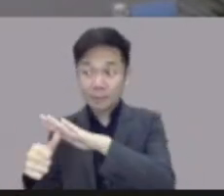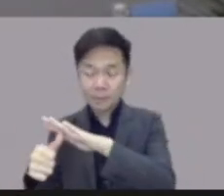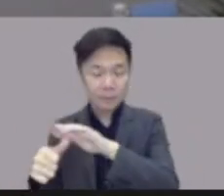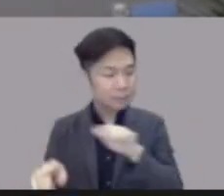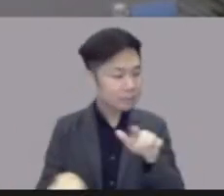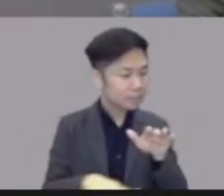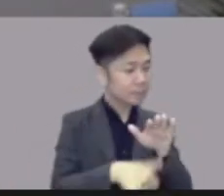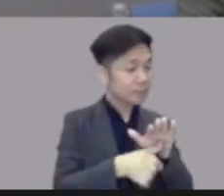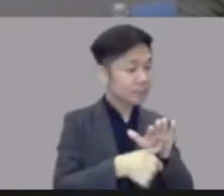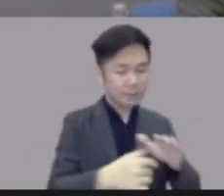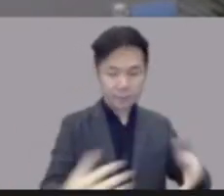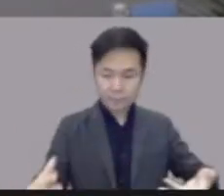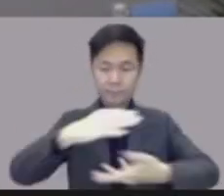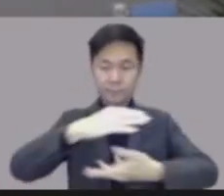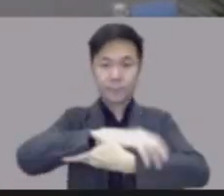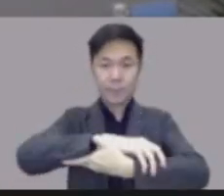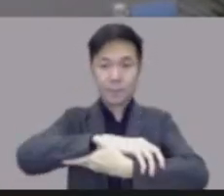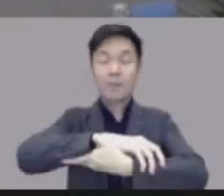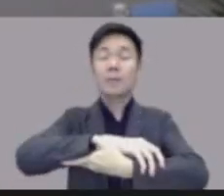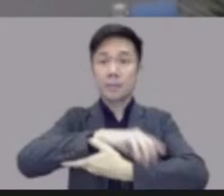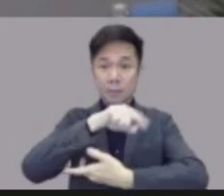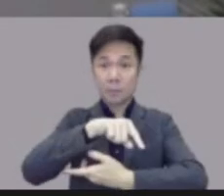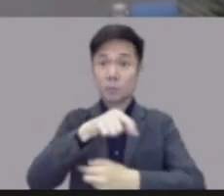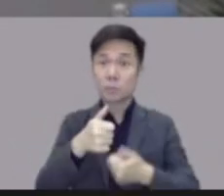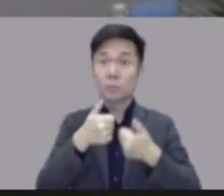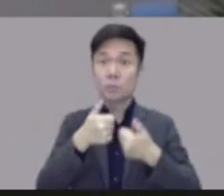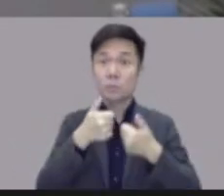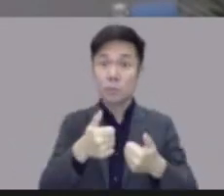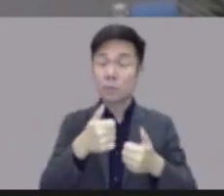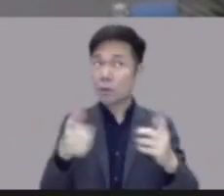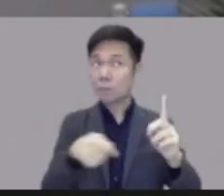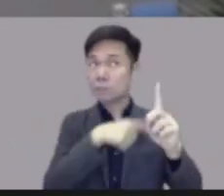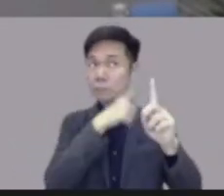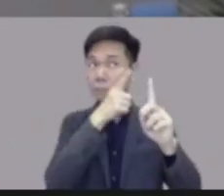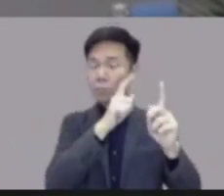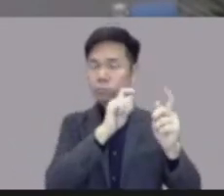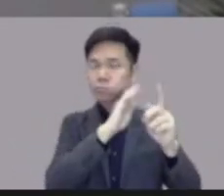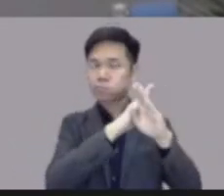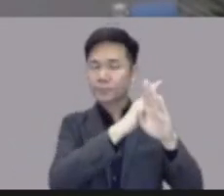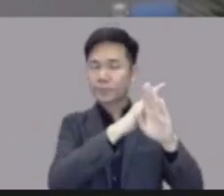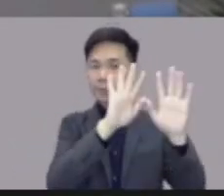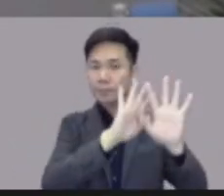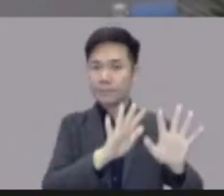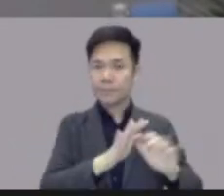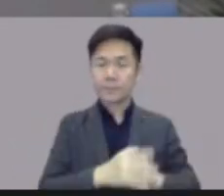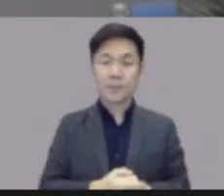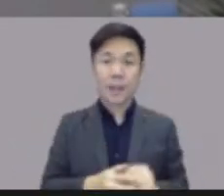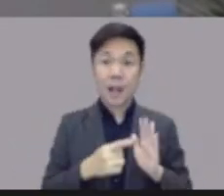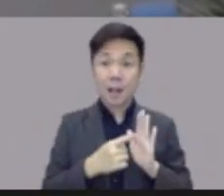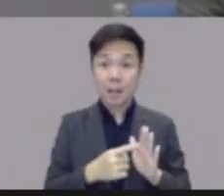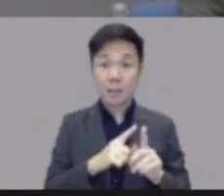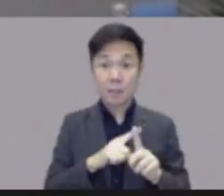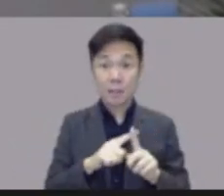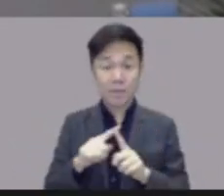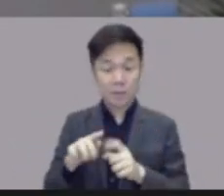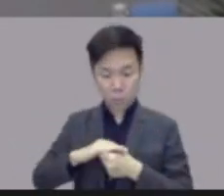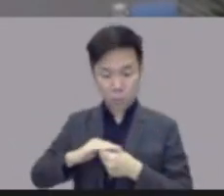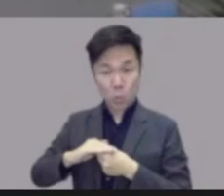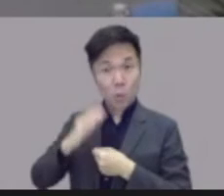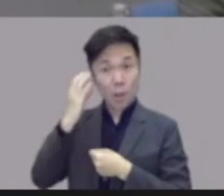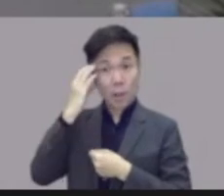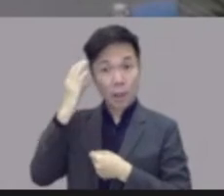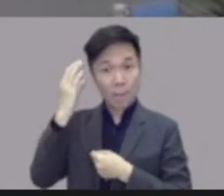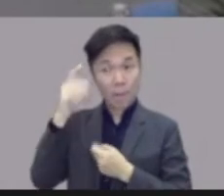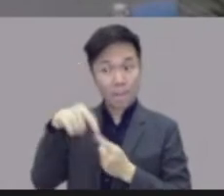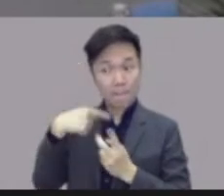accelerate climate change actions for example cooperation between Tokyo Metropolitan governments and the Kuala Lumpur on climate policies